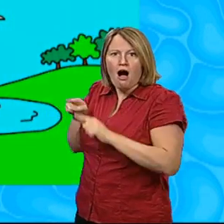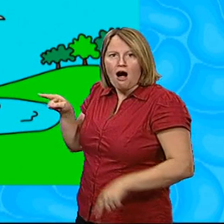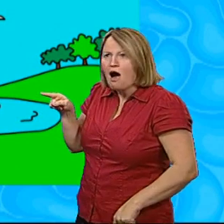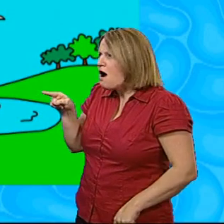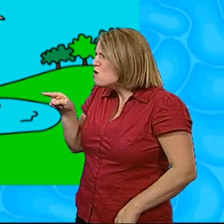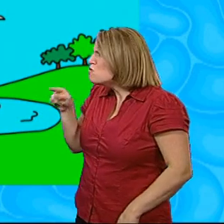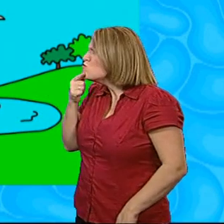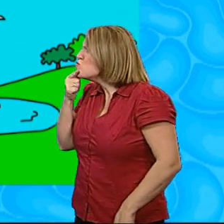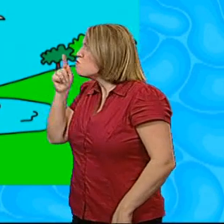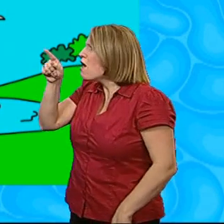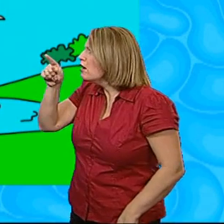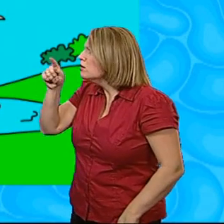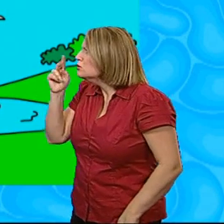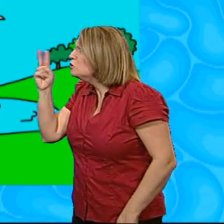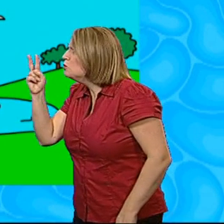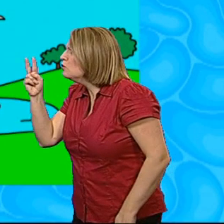One,